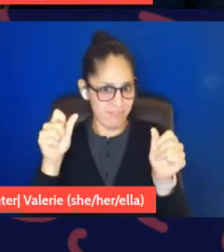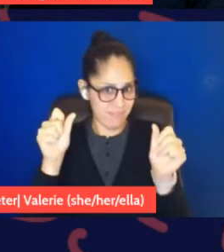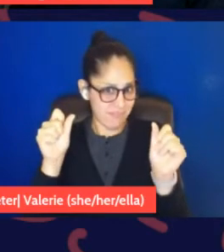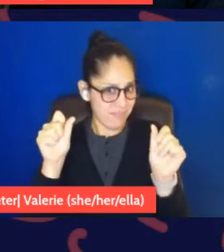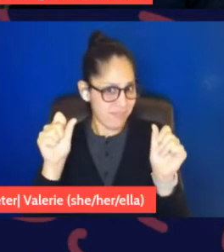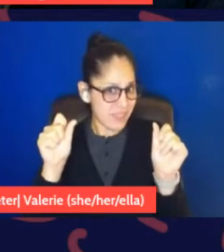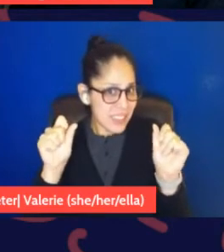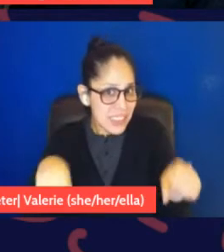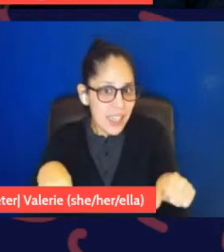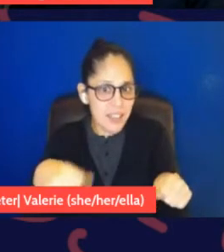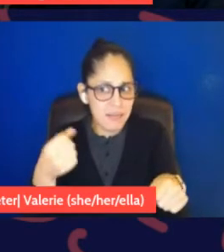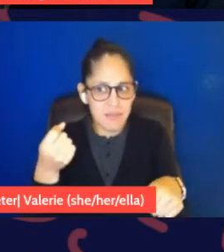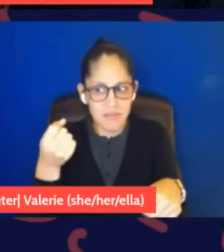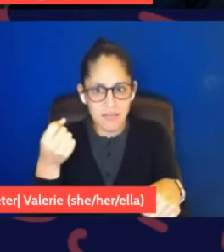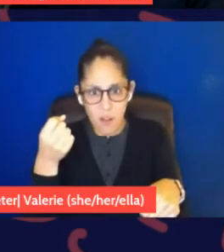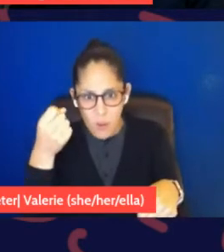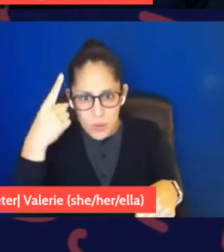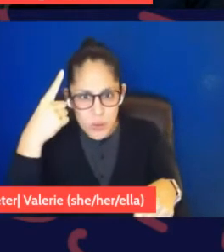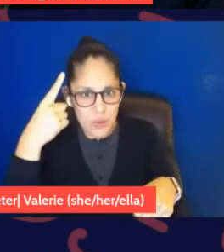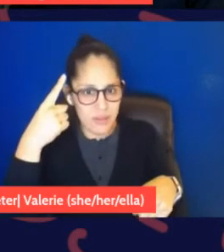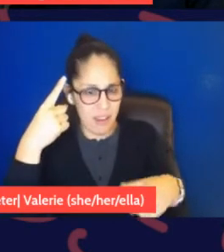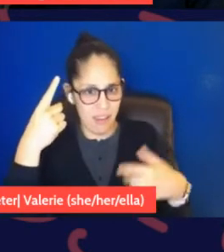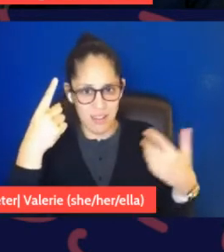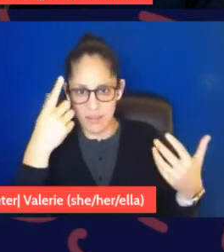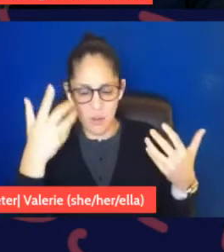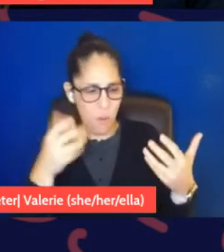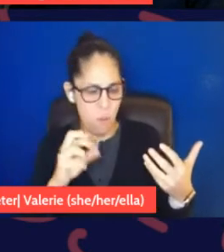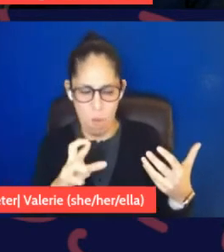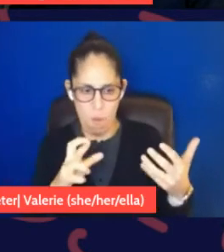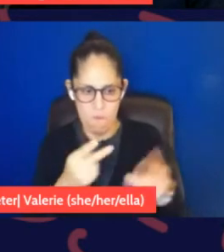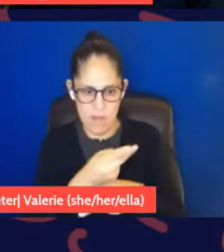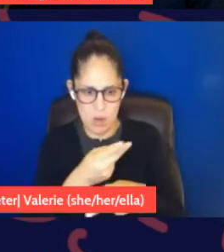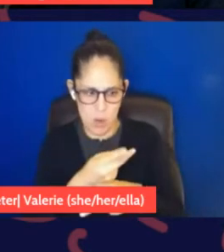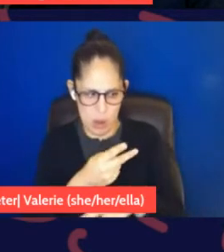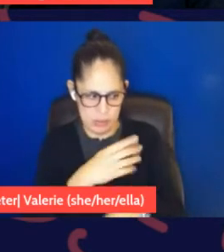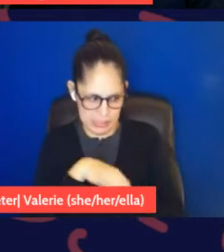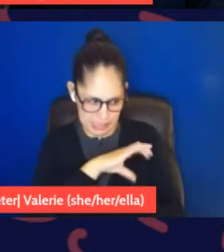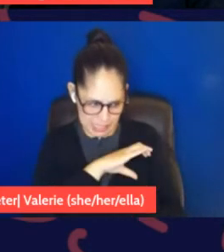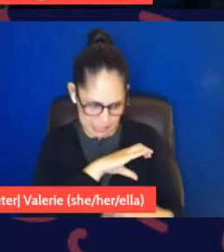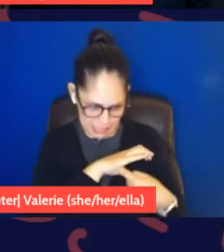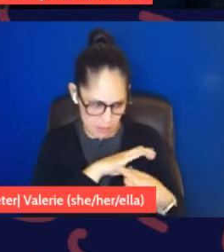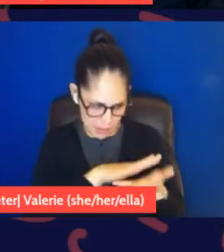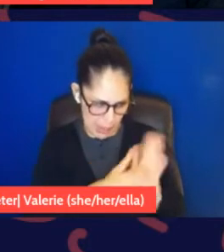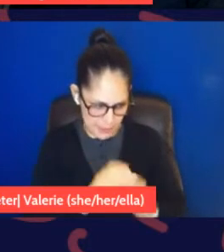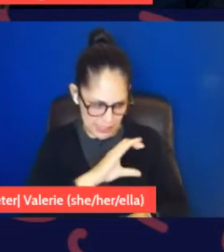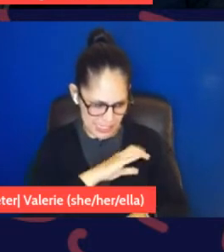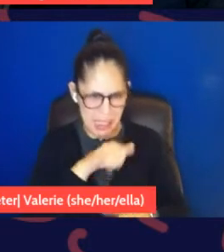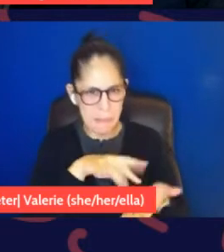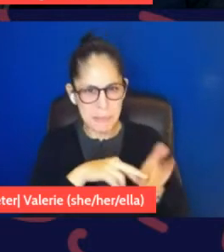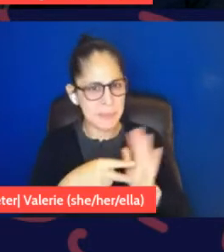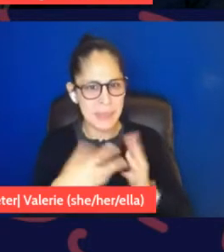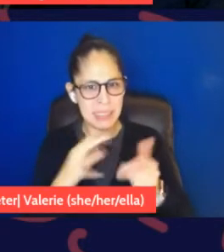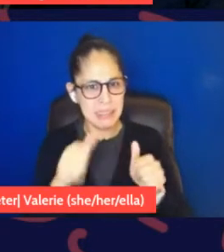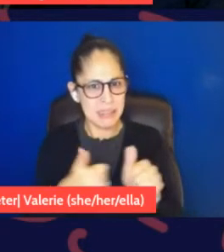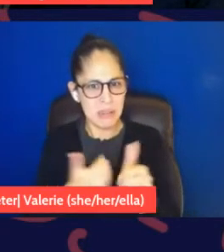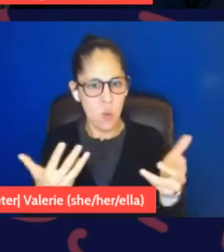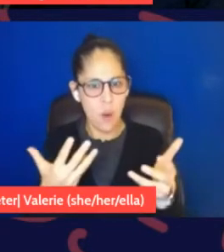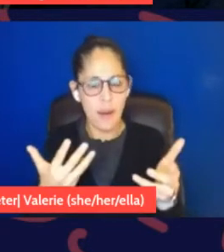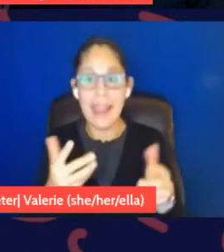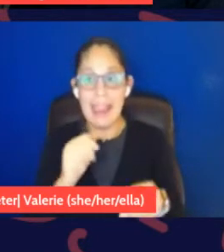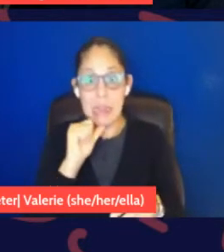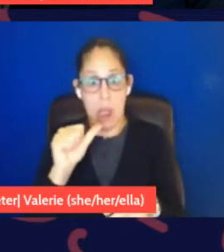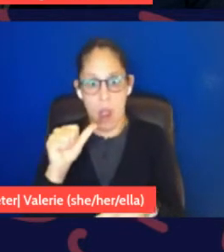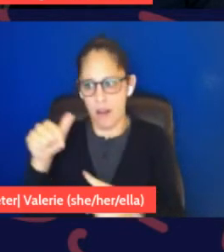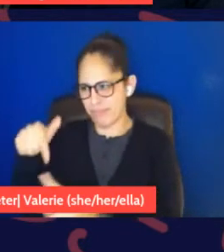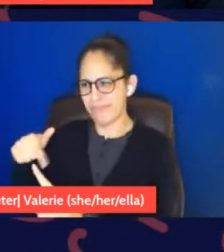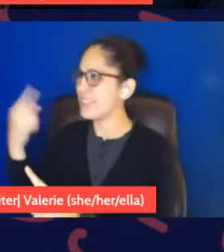to understand again to redefine what citizenship means, and citizenship in a new place, not citizenship of